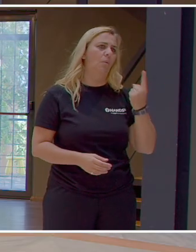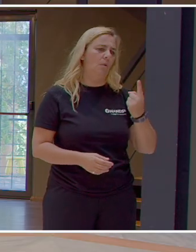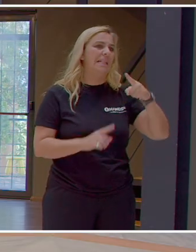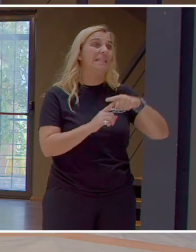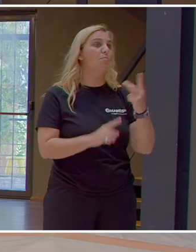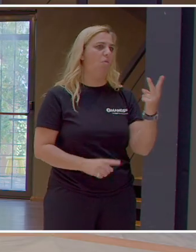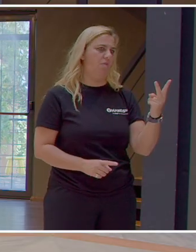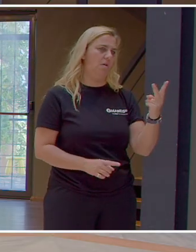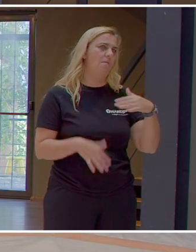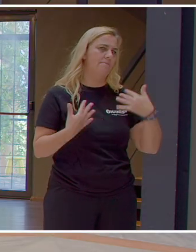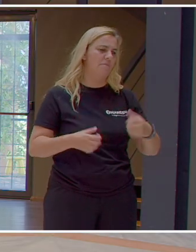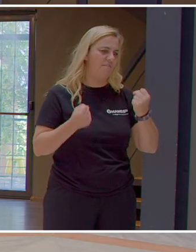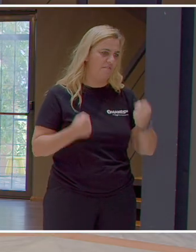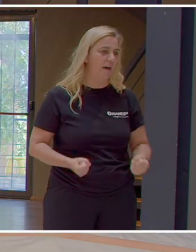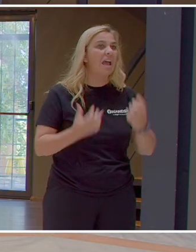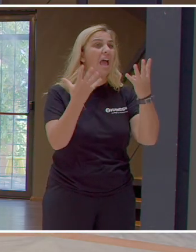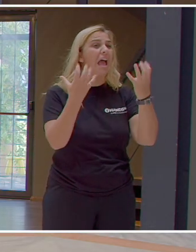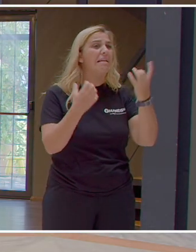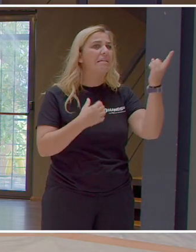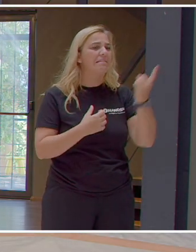2, which is 90% of the